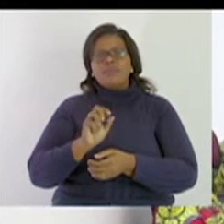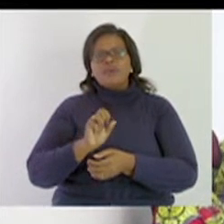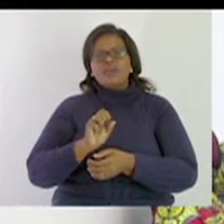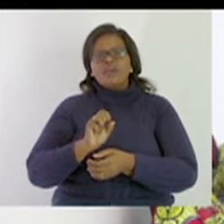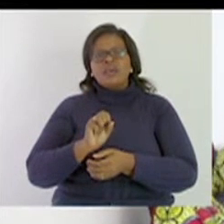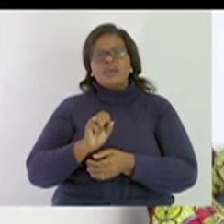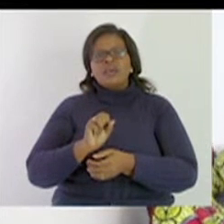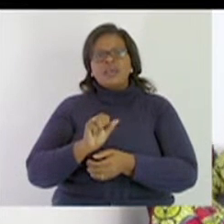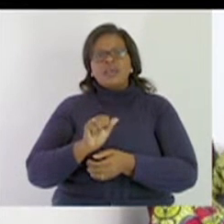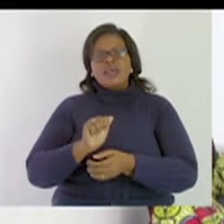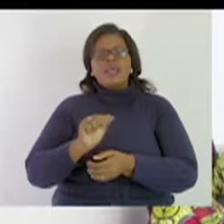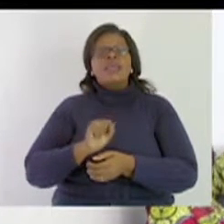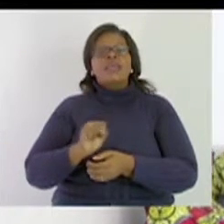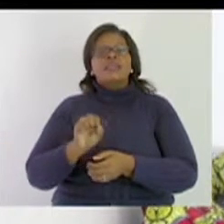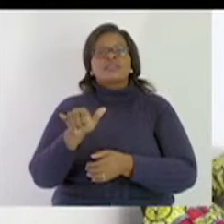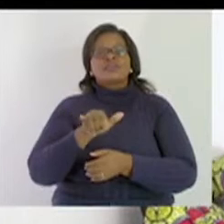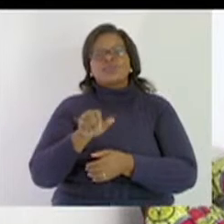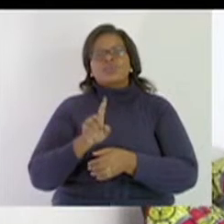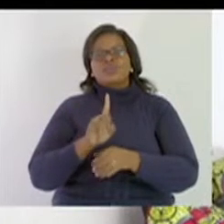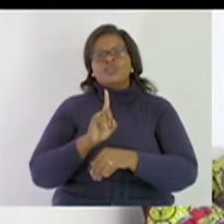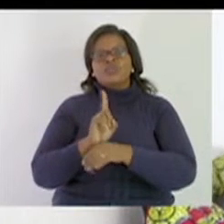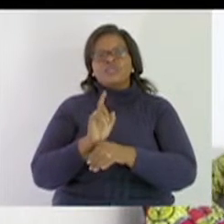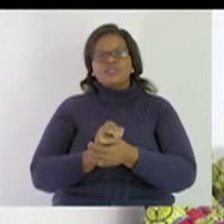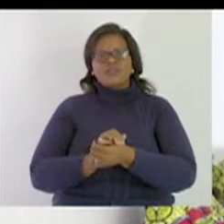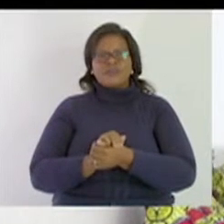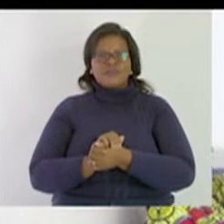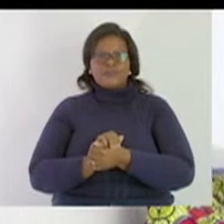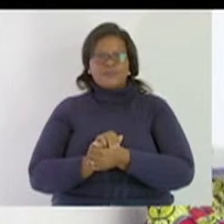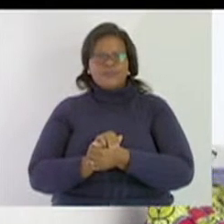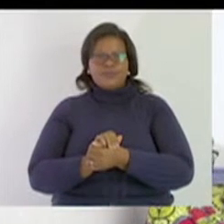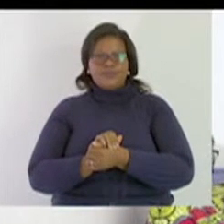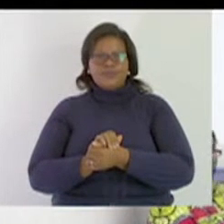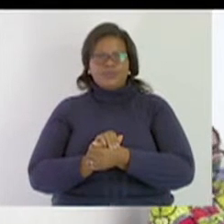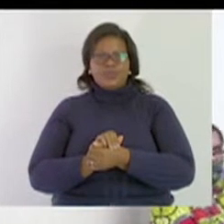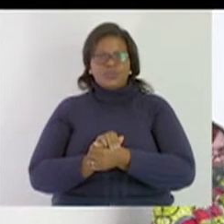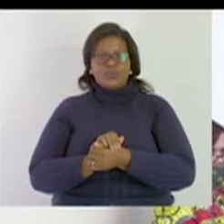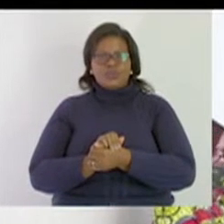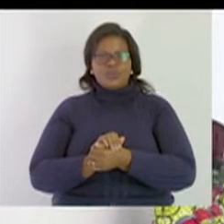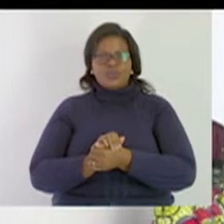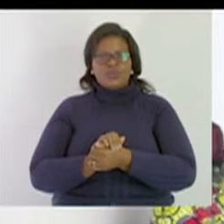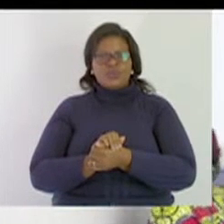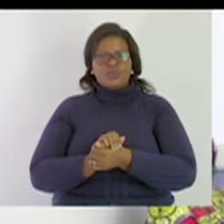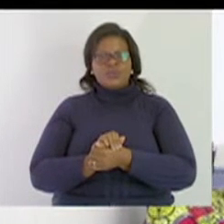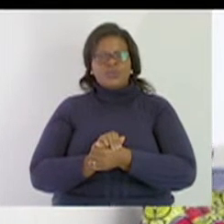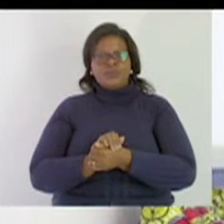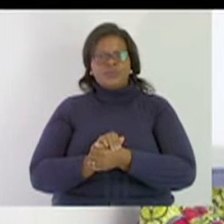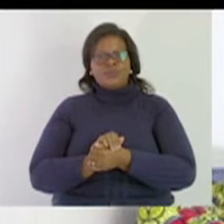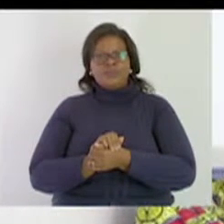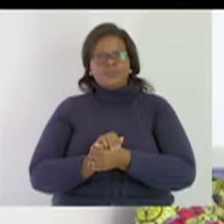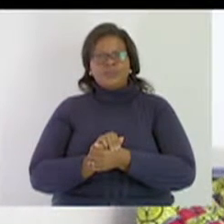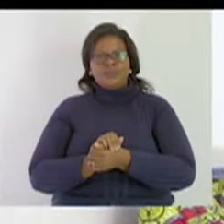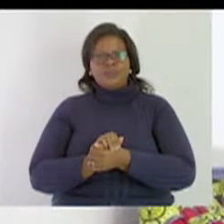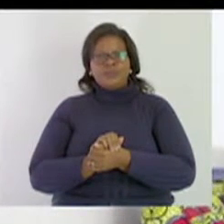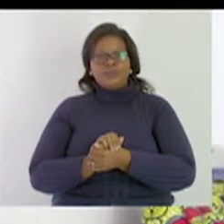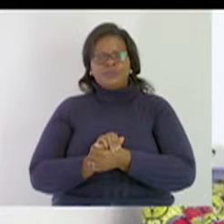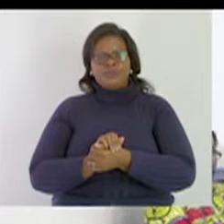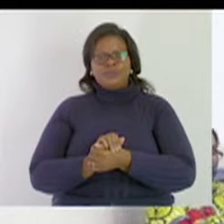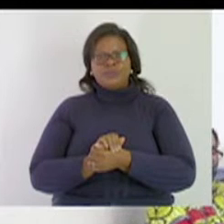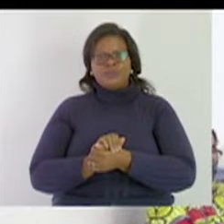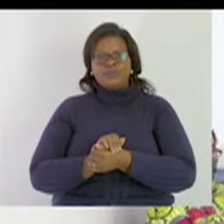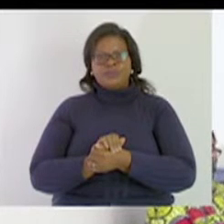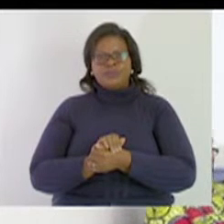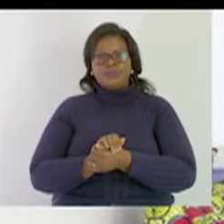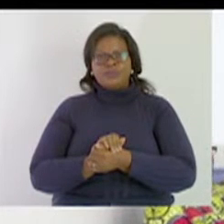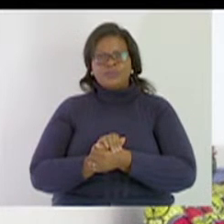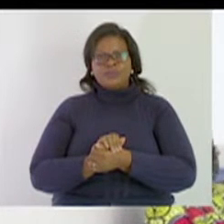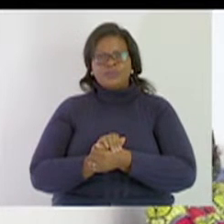or exponent, division, multiplication from left to right. This means the